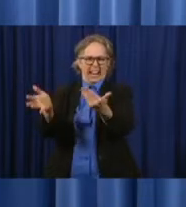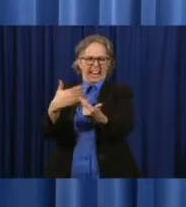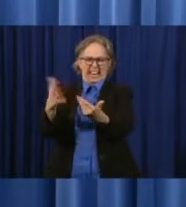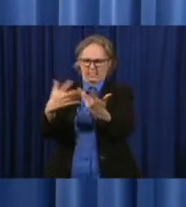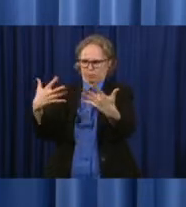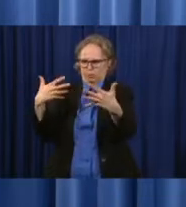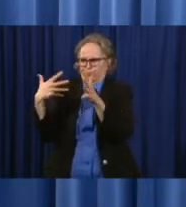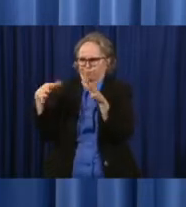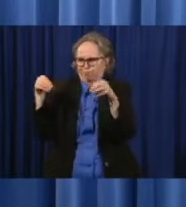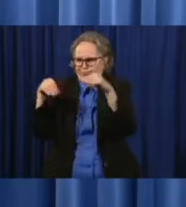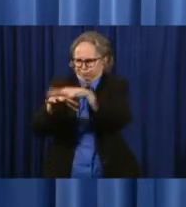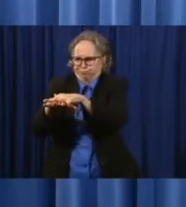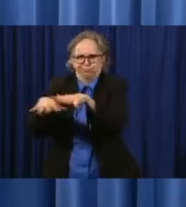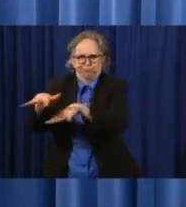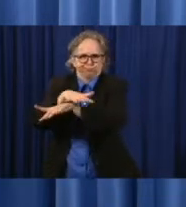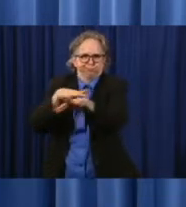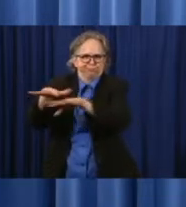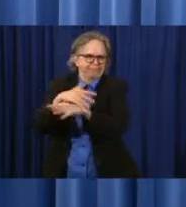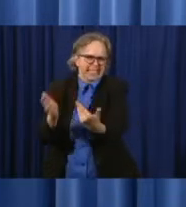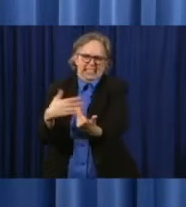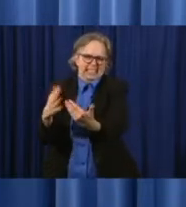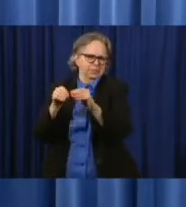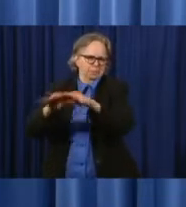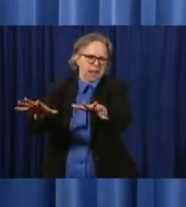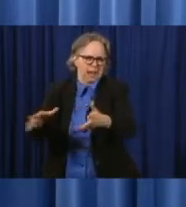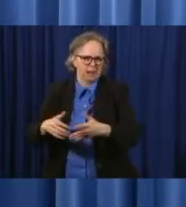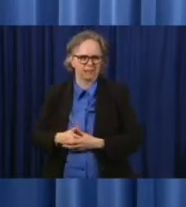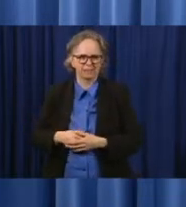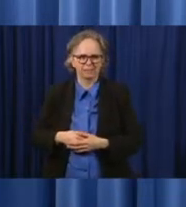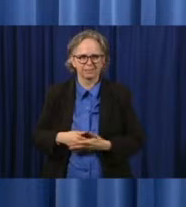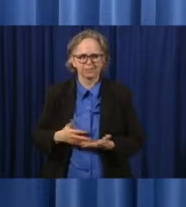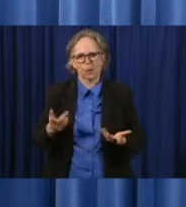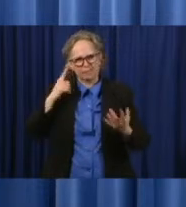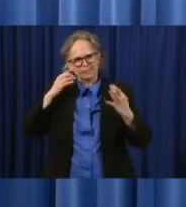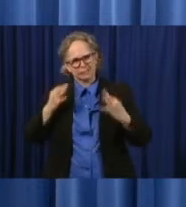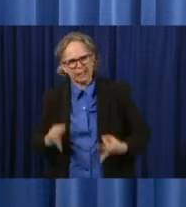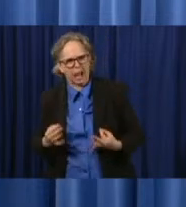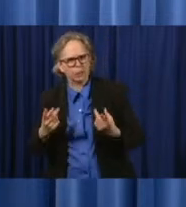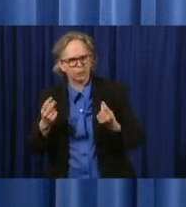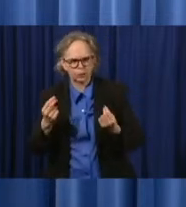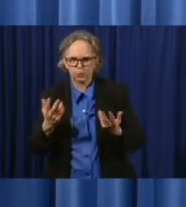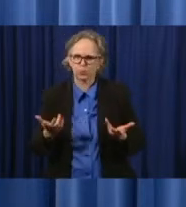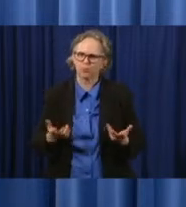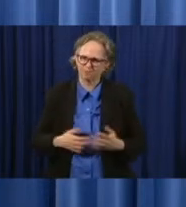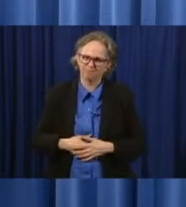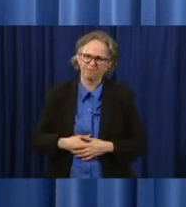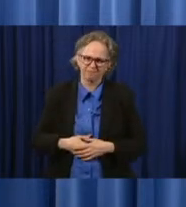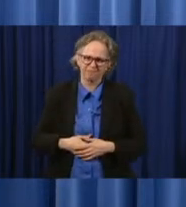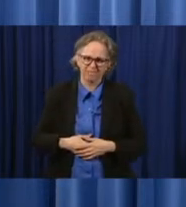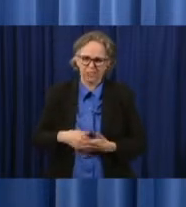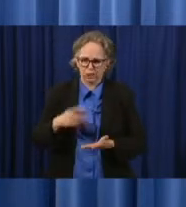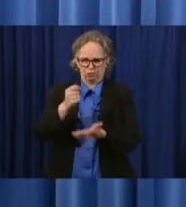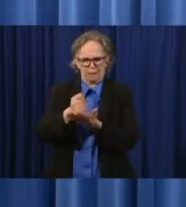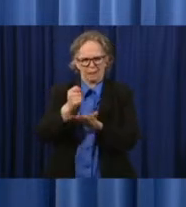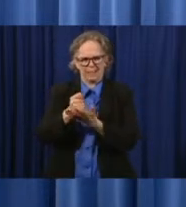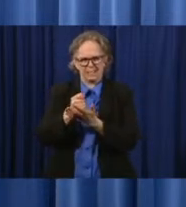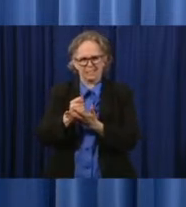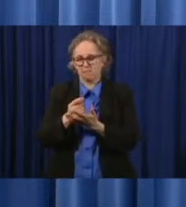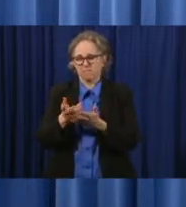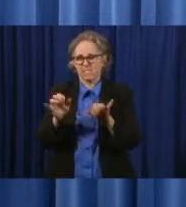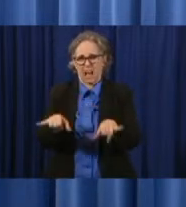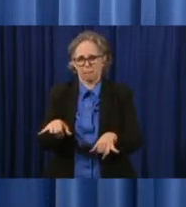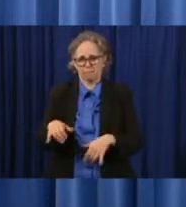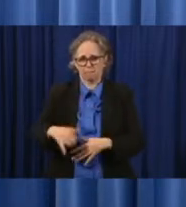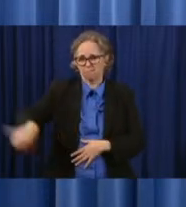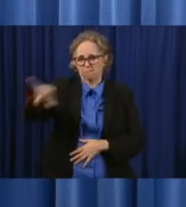to what do you do with that information? Because the treatment is basically the same, is my understanding. Is that right, Dr.